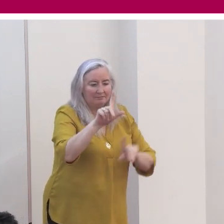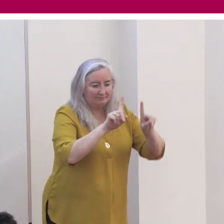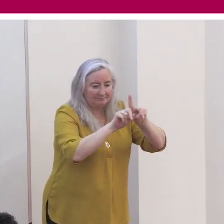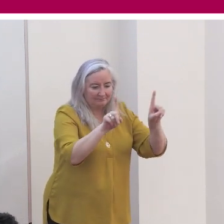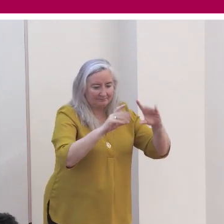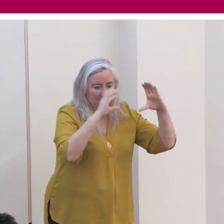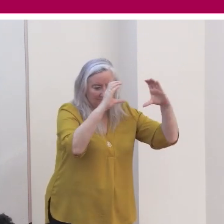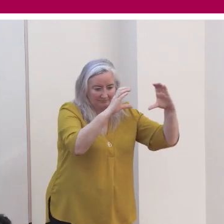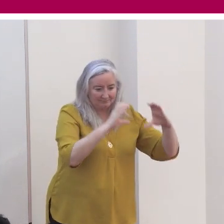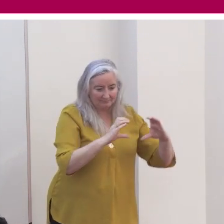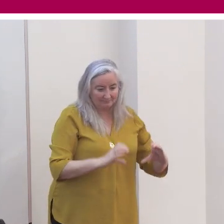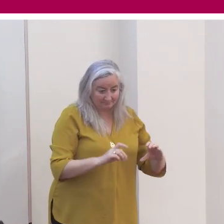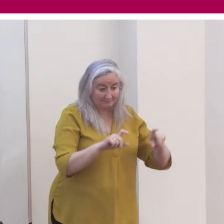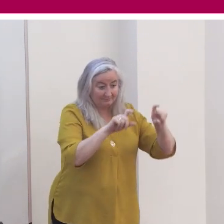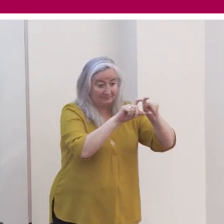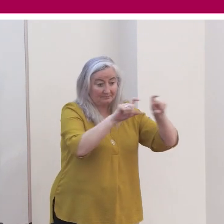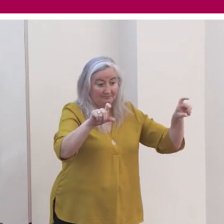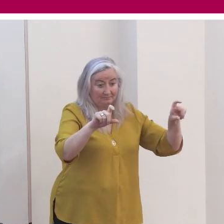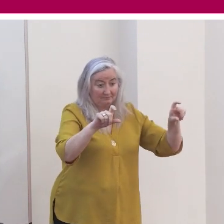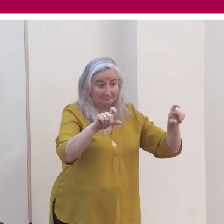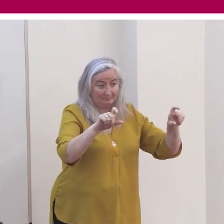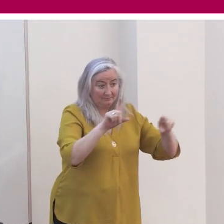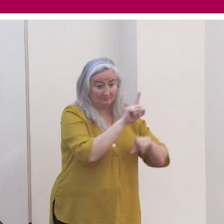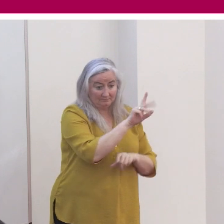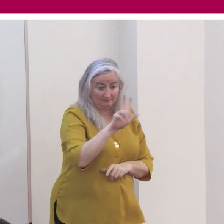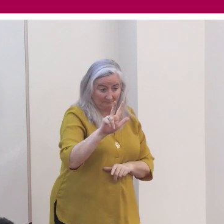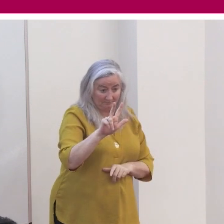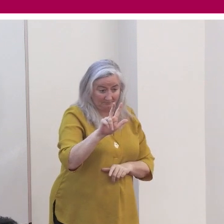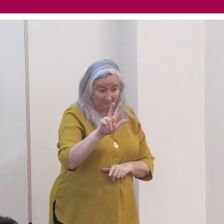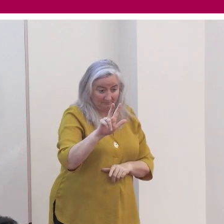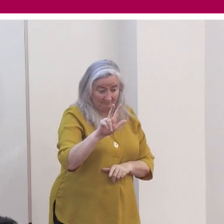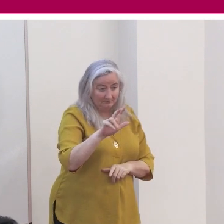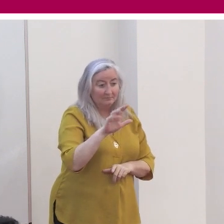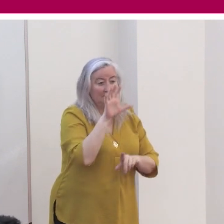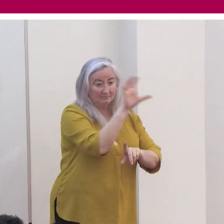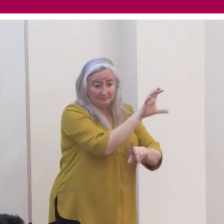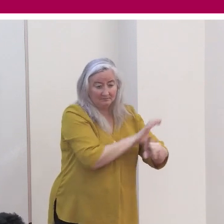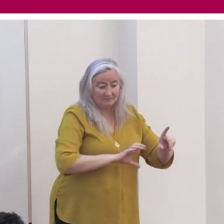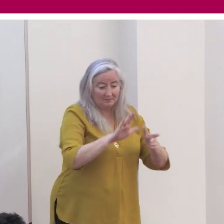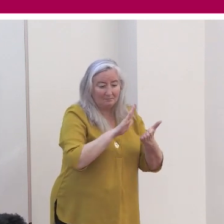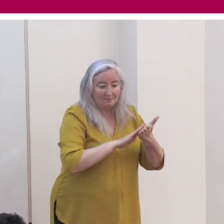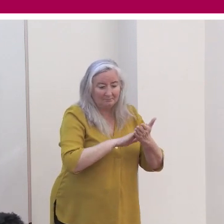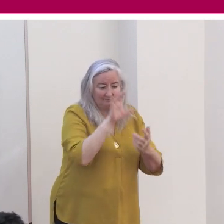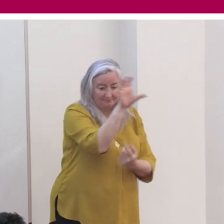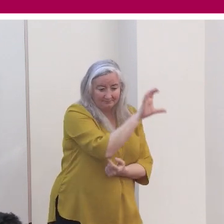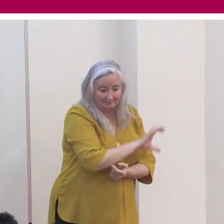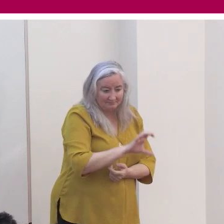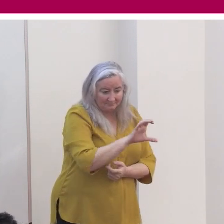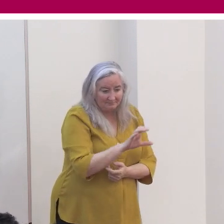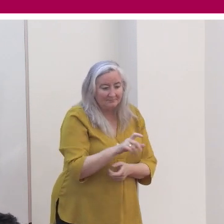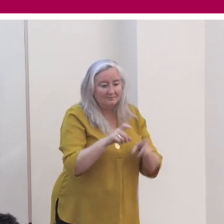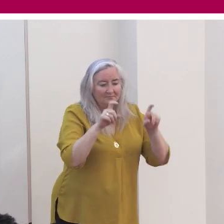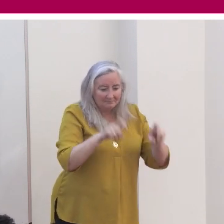end, they should adopt, where necessary, procedural accommodations to facilitate their